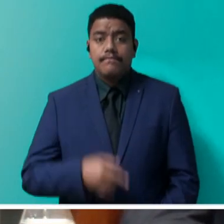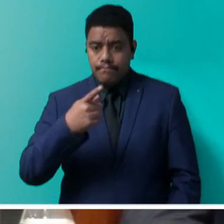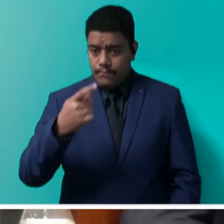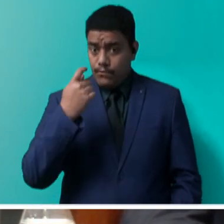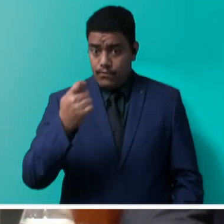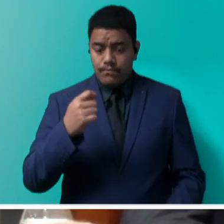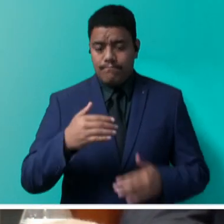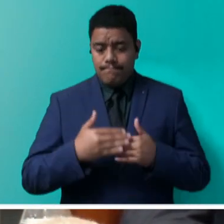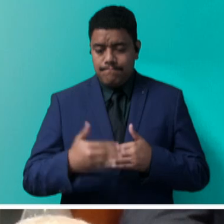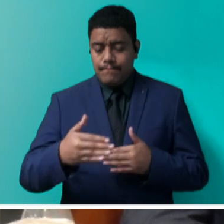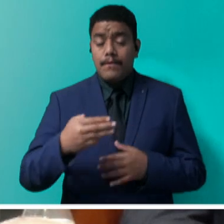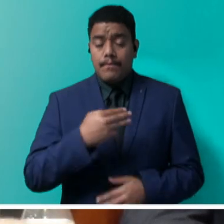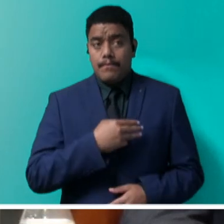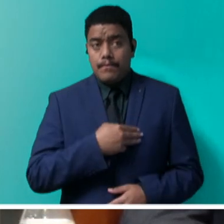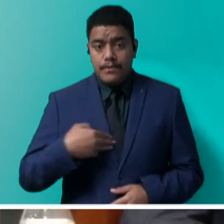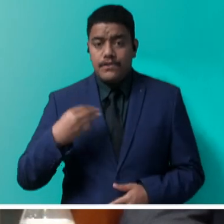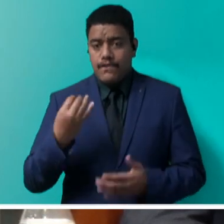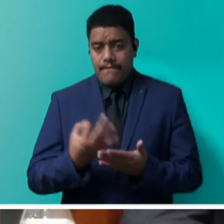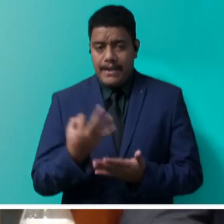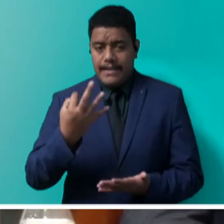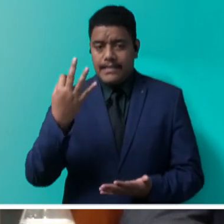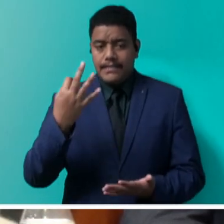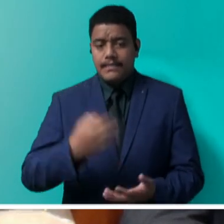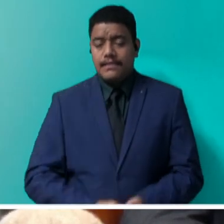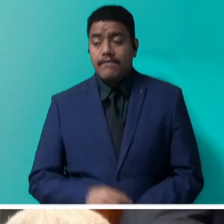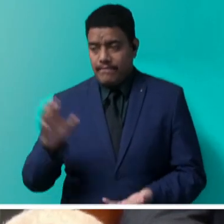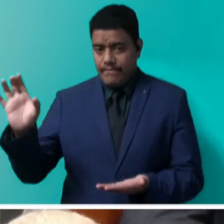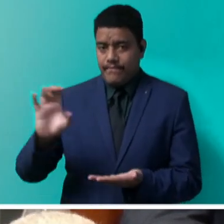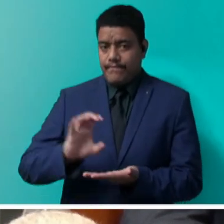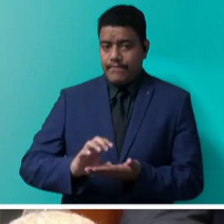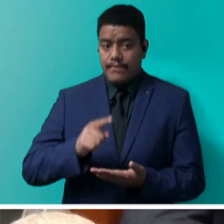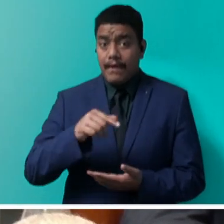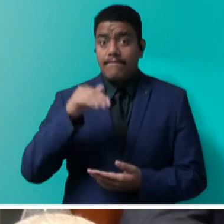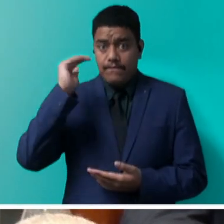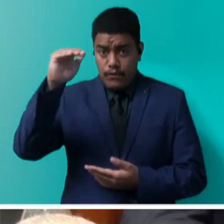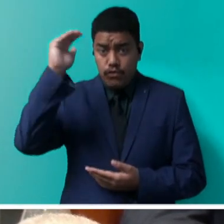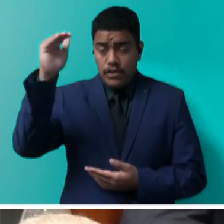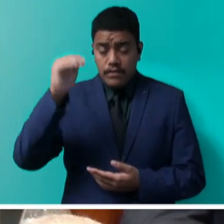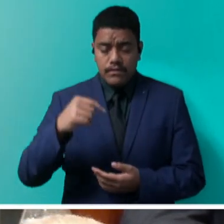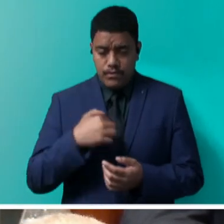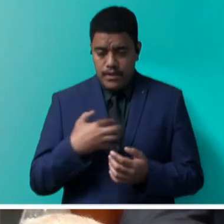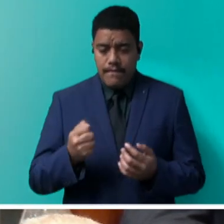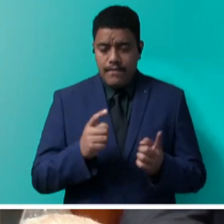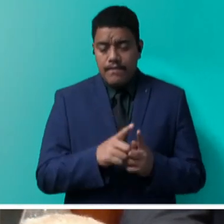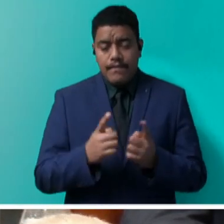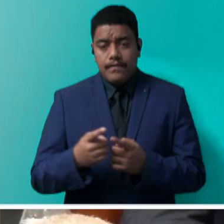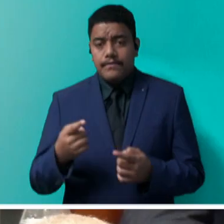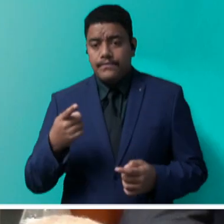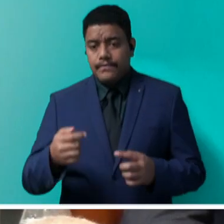through the Ministry of Finance. Future commitments, several communities, including